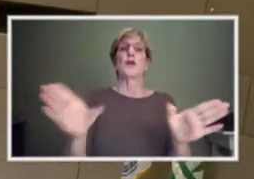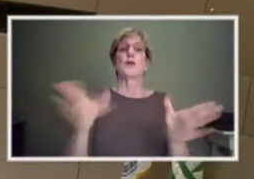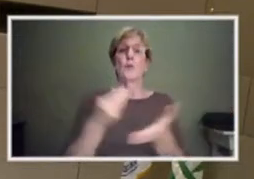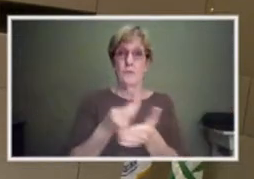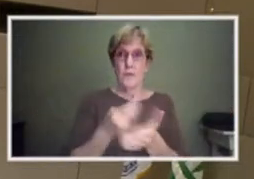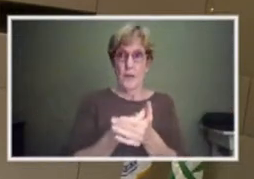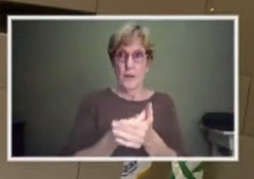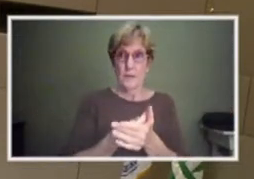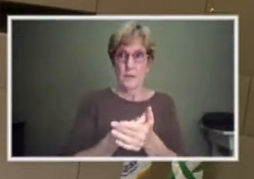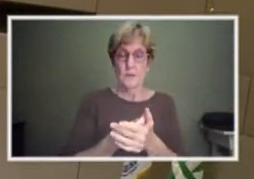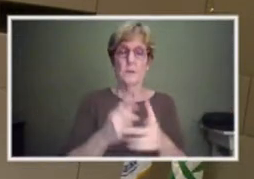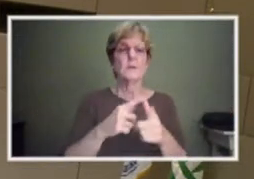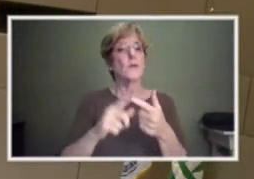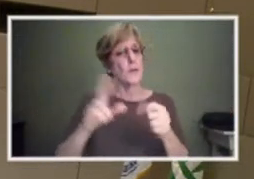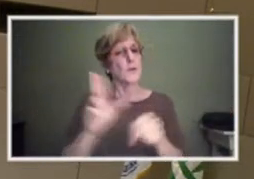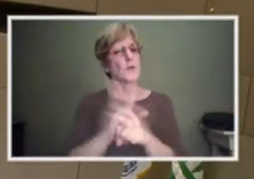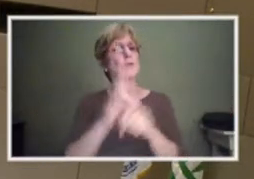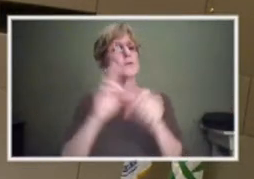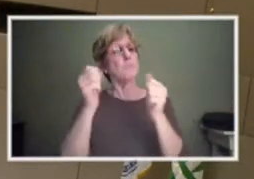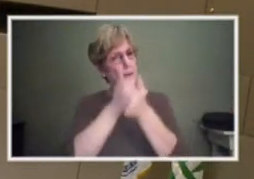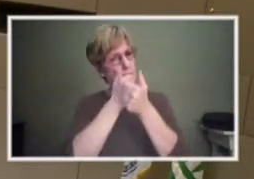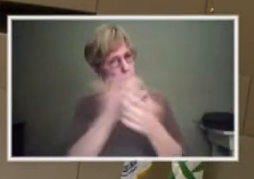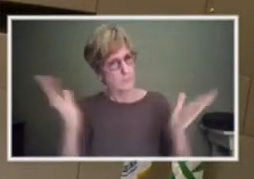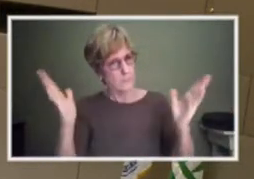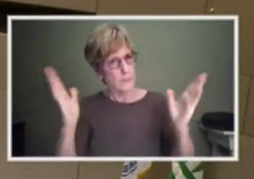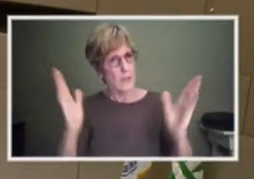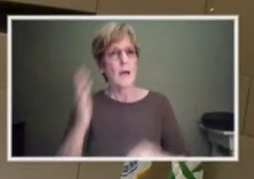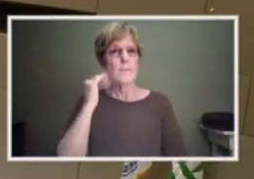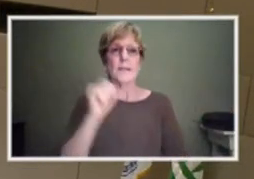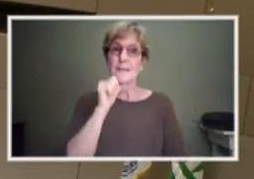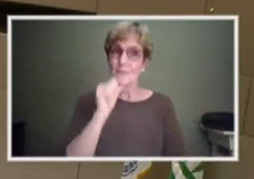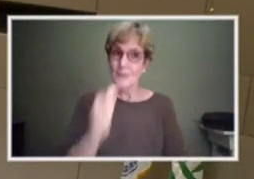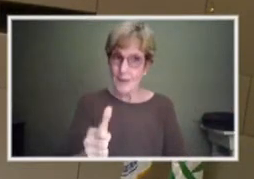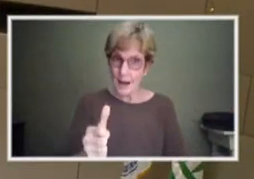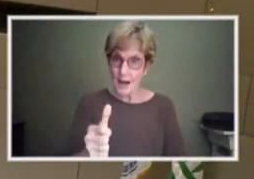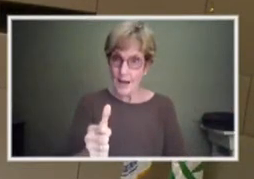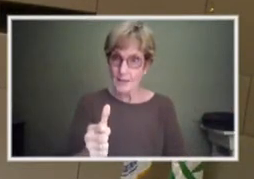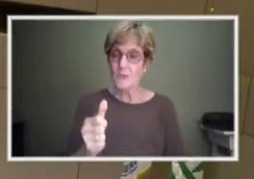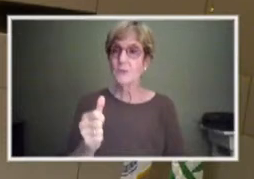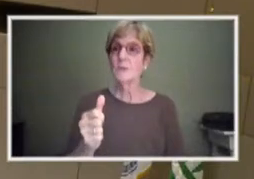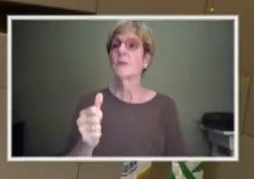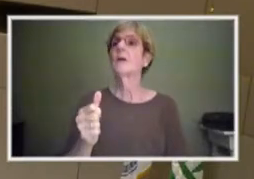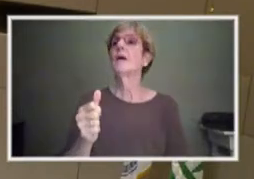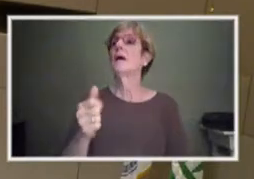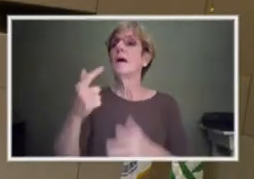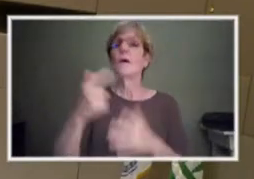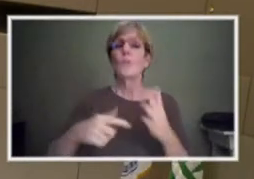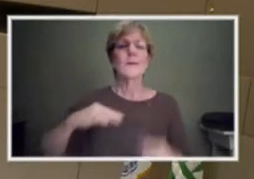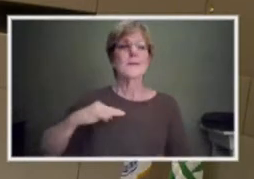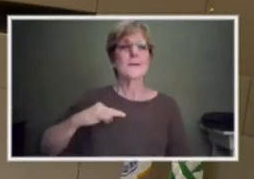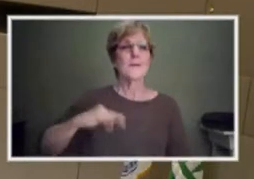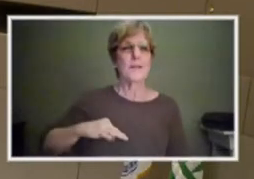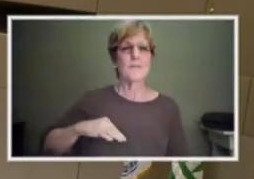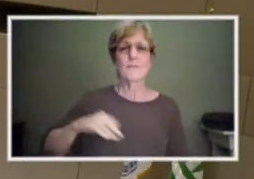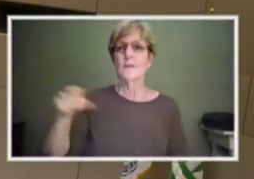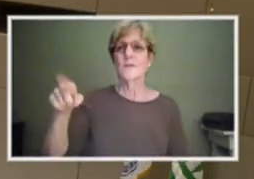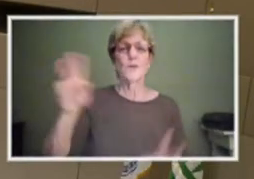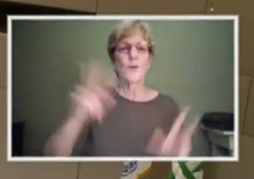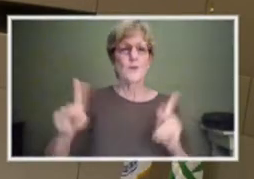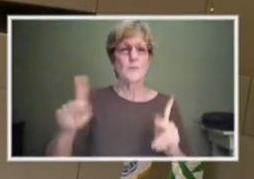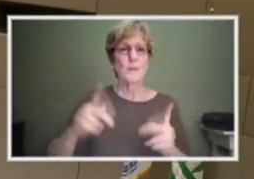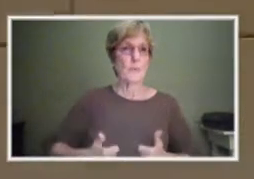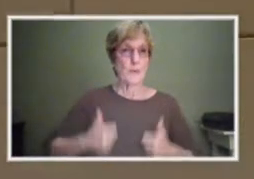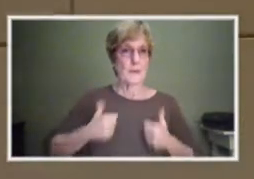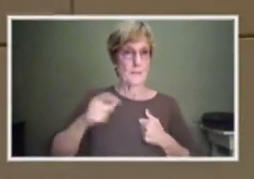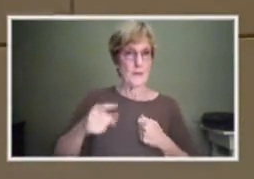to the broader community? And if not, what really would be the benefit to the residents current as well